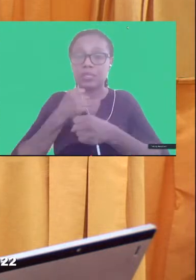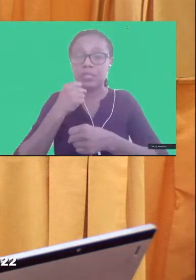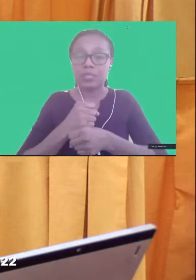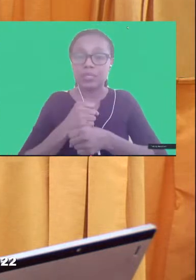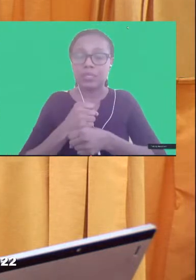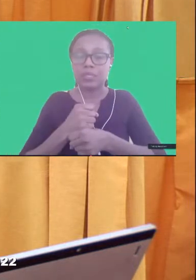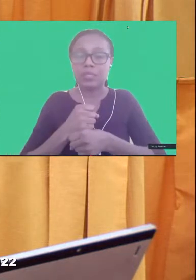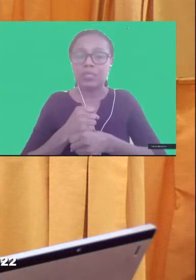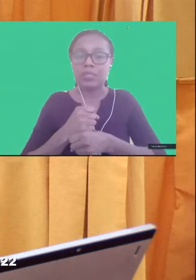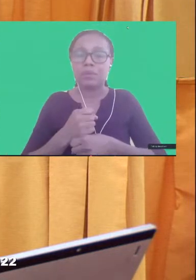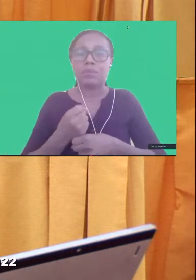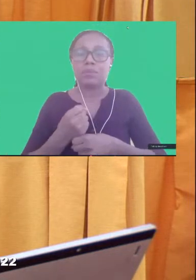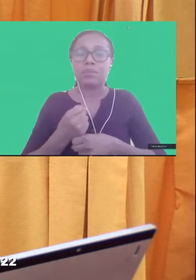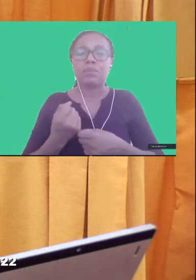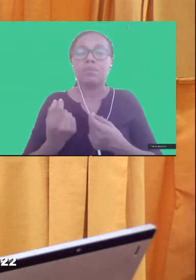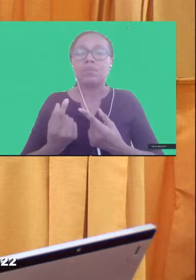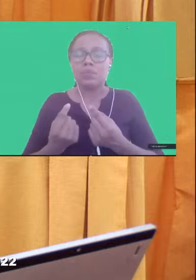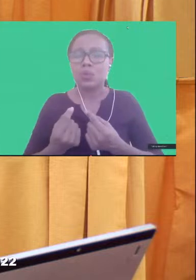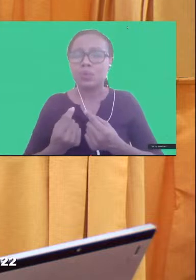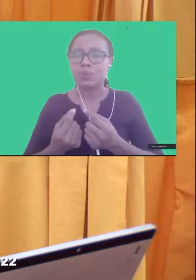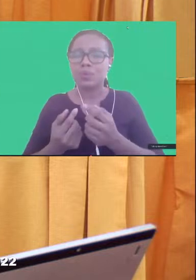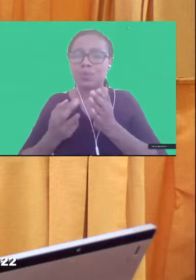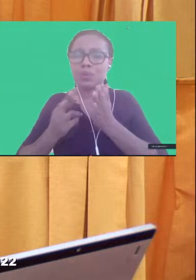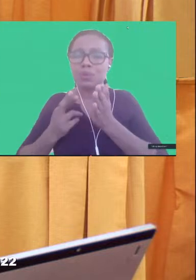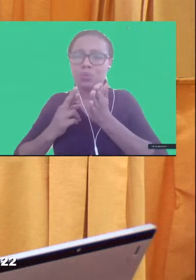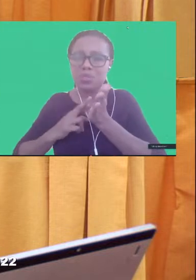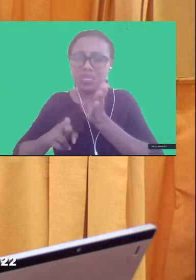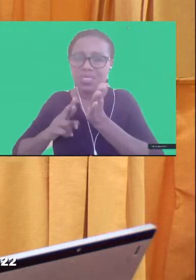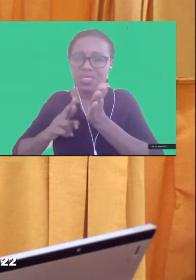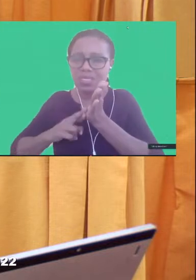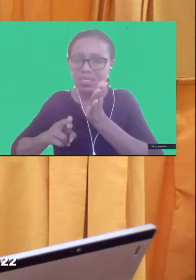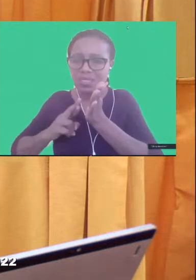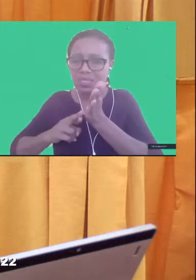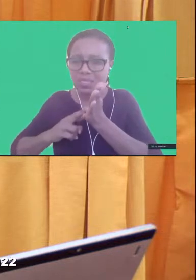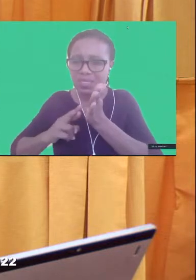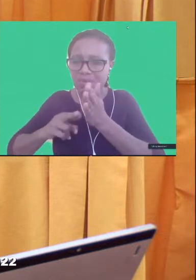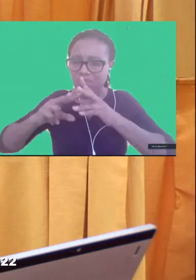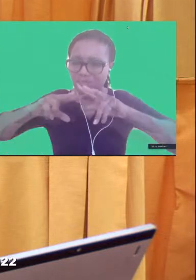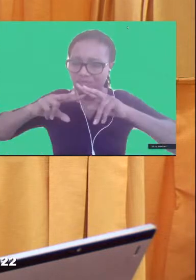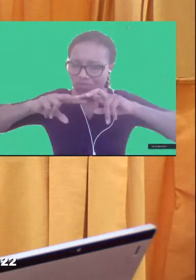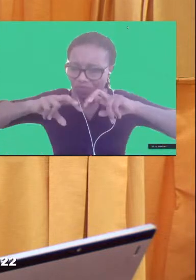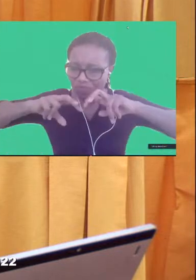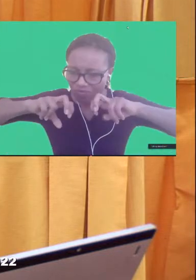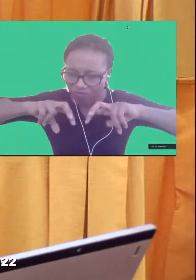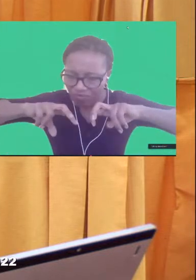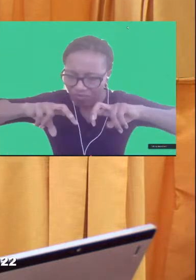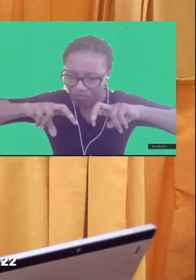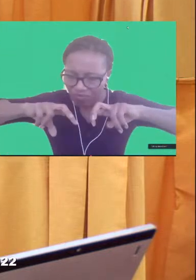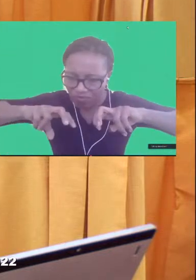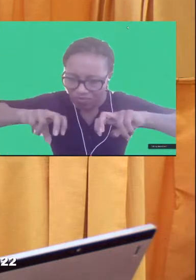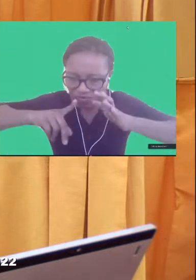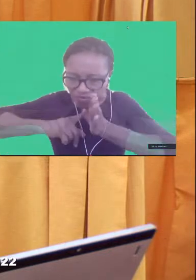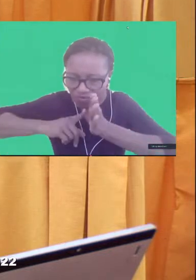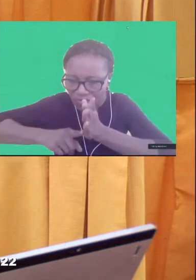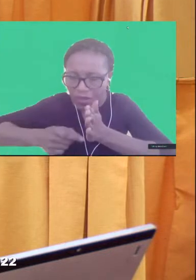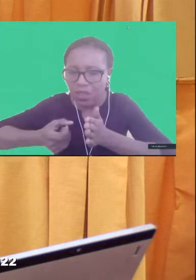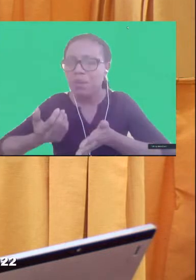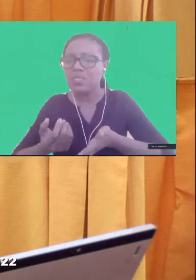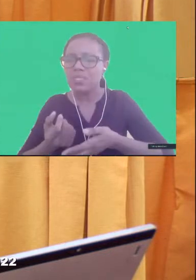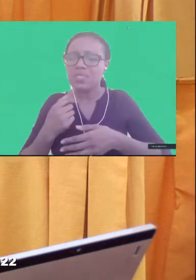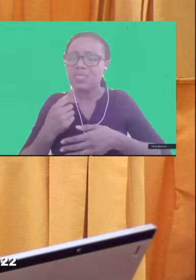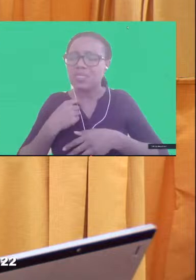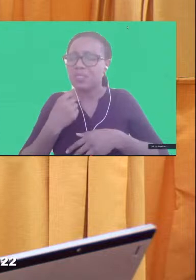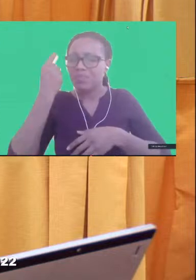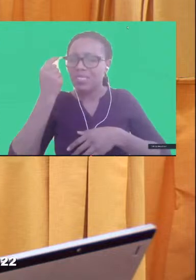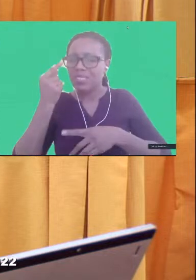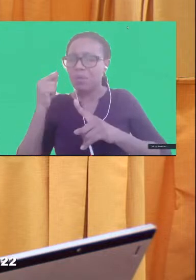us understand the trajectory of the decision, certainly to move the country towards